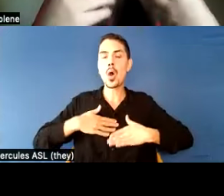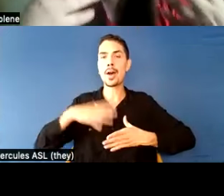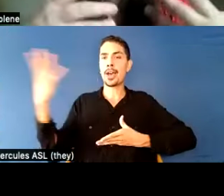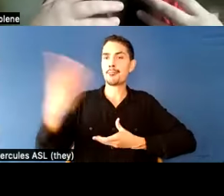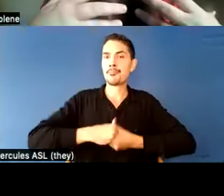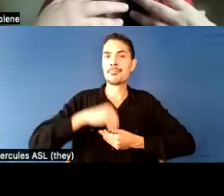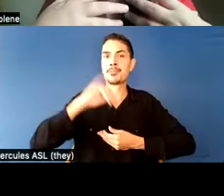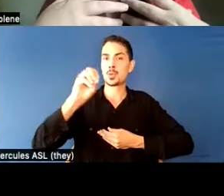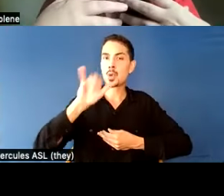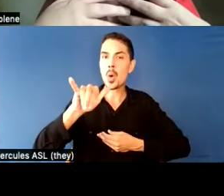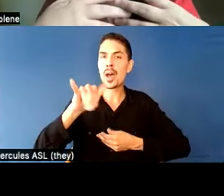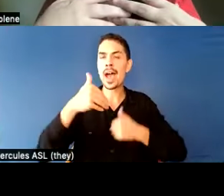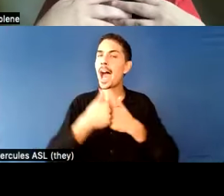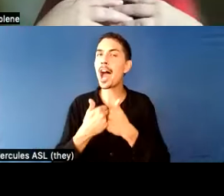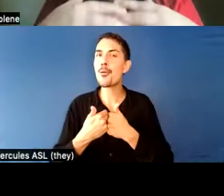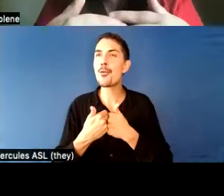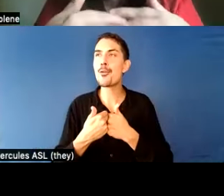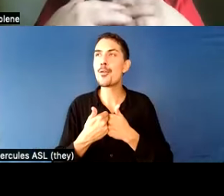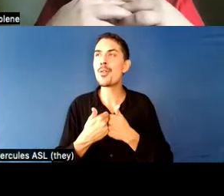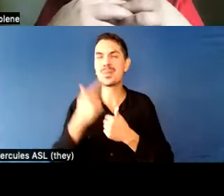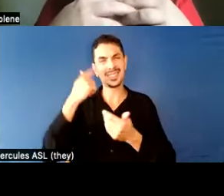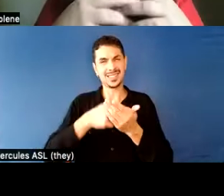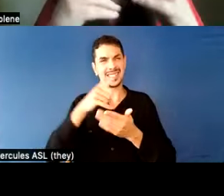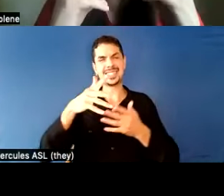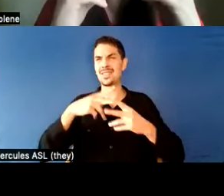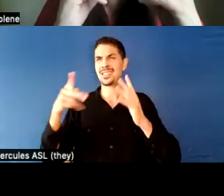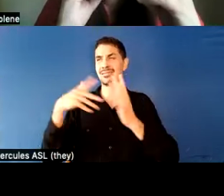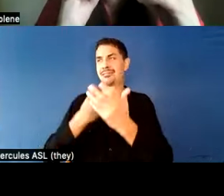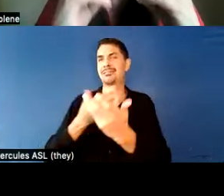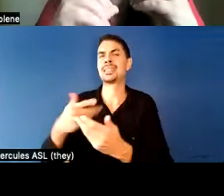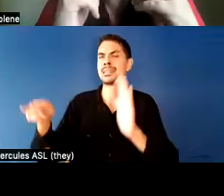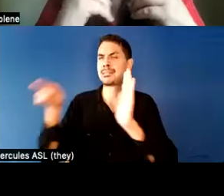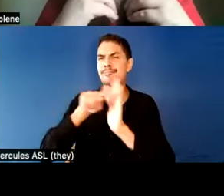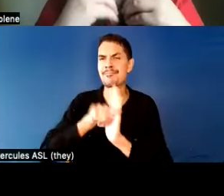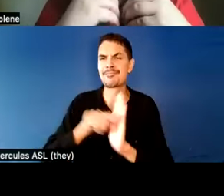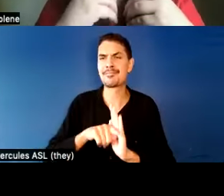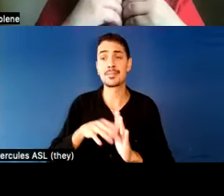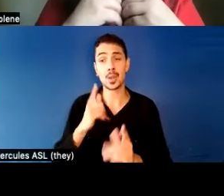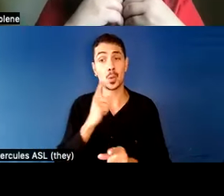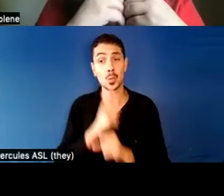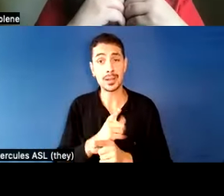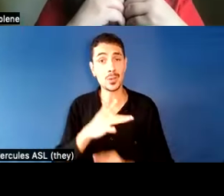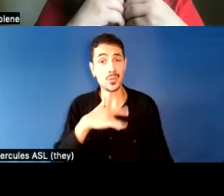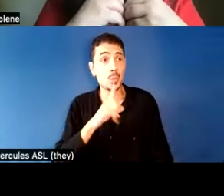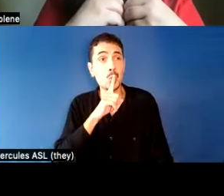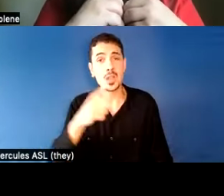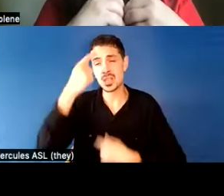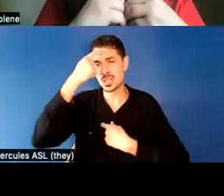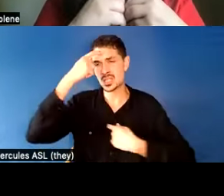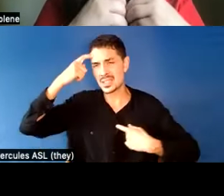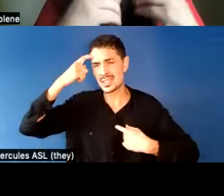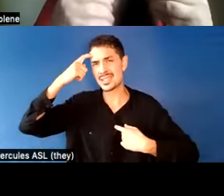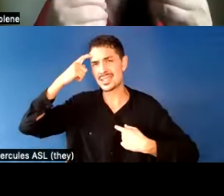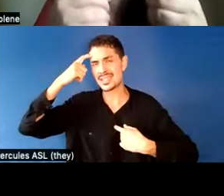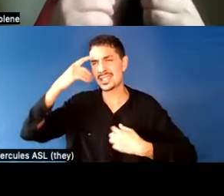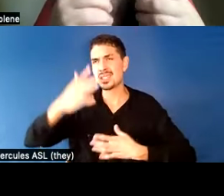can consume you with some of that like anger and negativity, which is right. It's real and it's right there, right? But how do you also